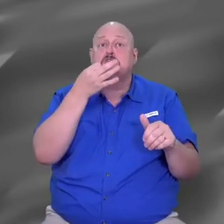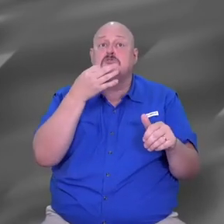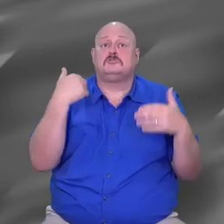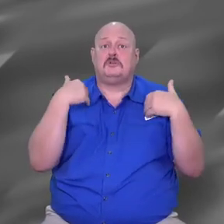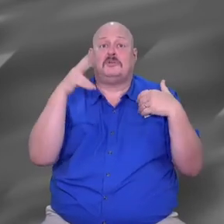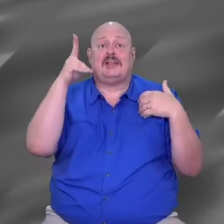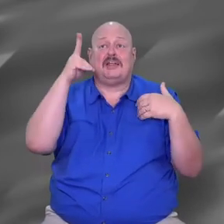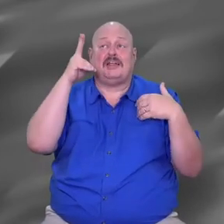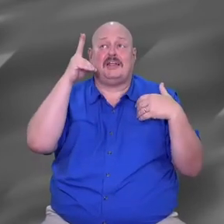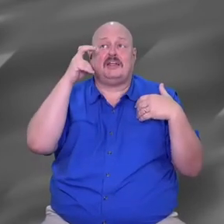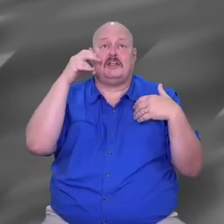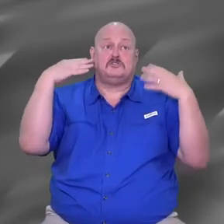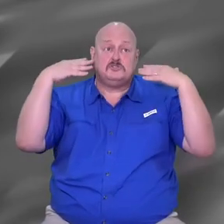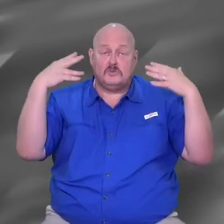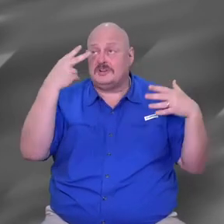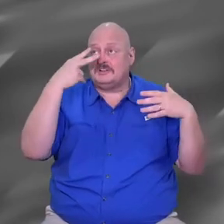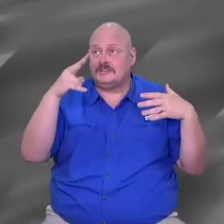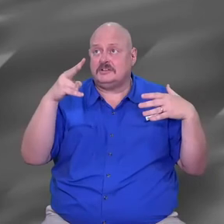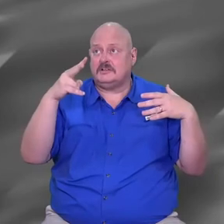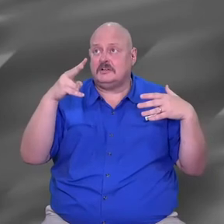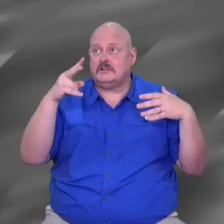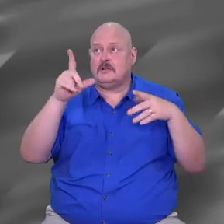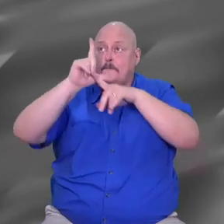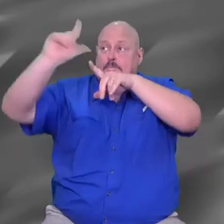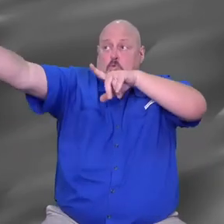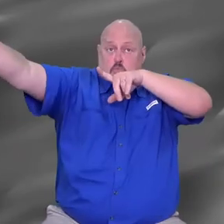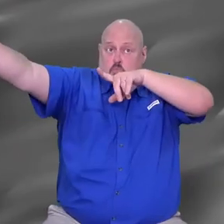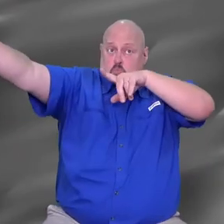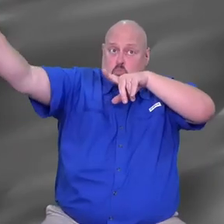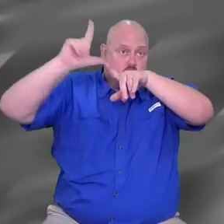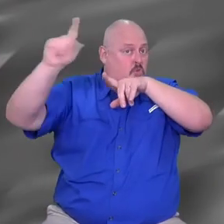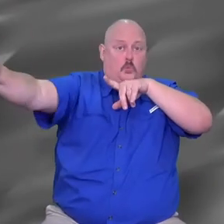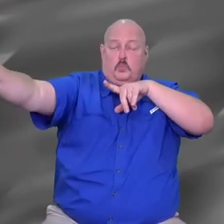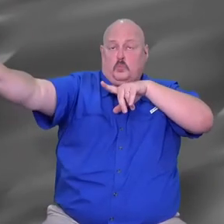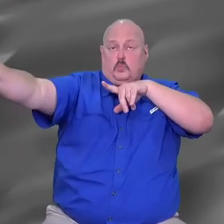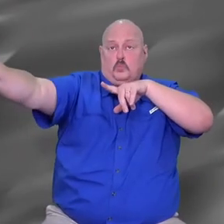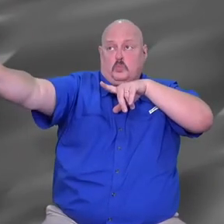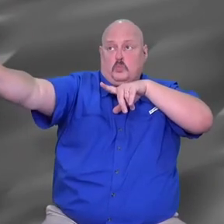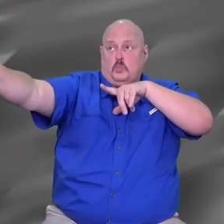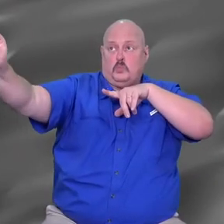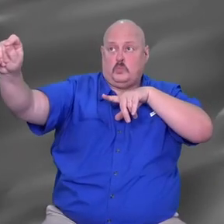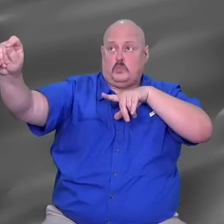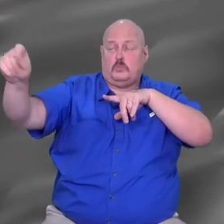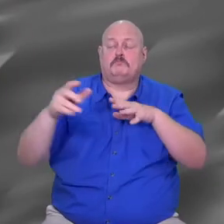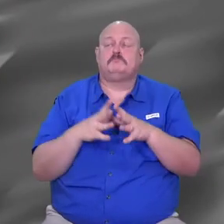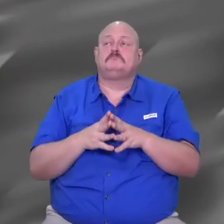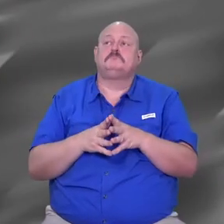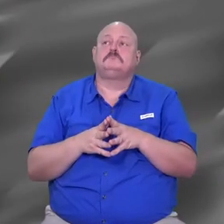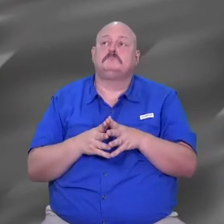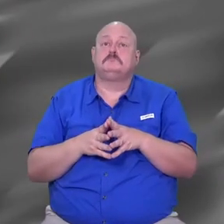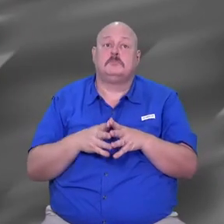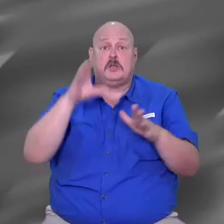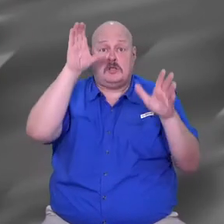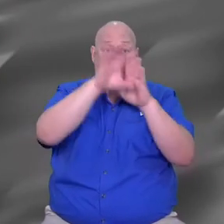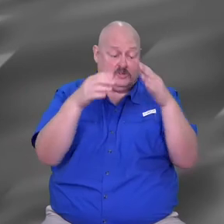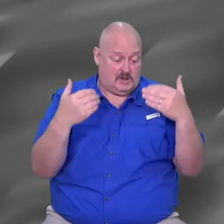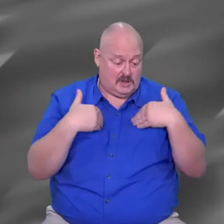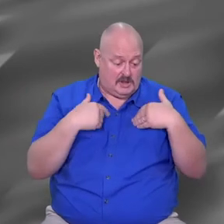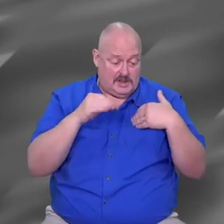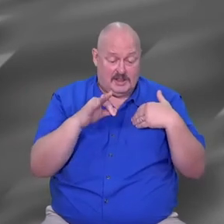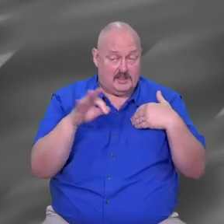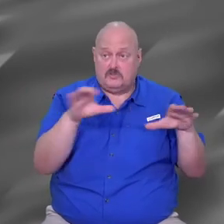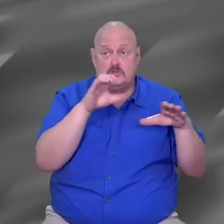the slightest noise or sees the slightest thing, they are gone. And that is the image. The picture that we have is if we